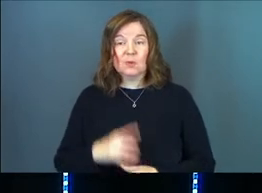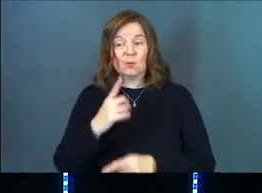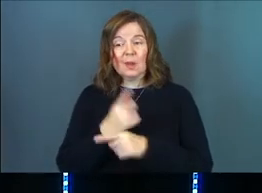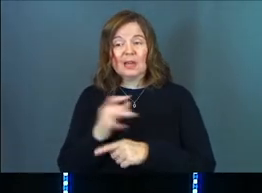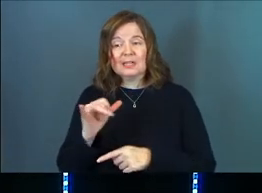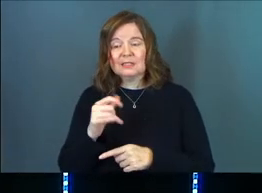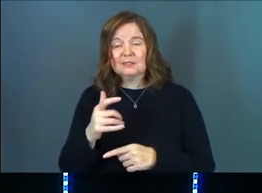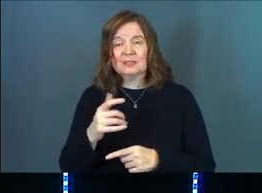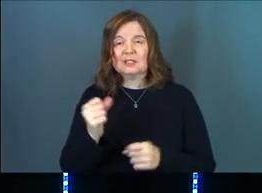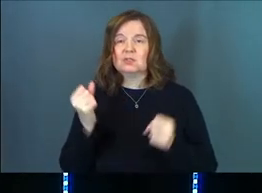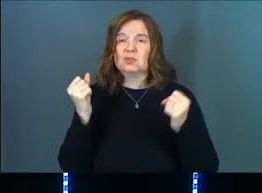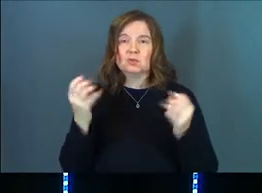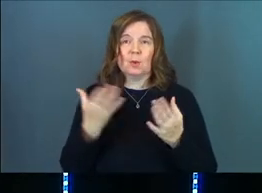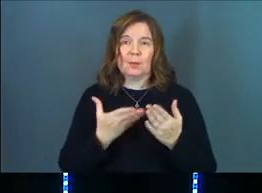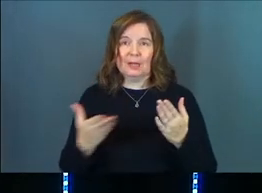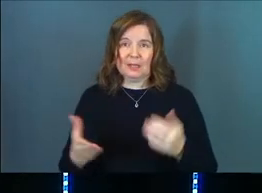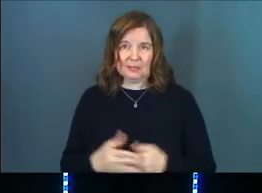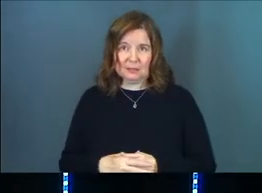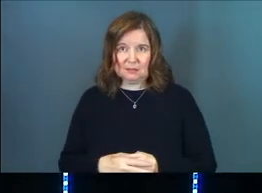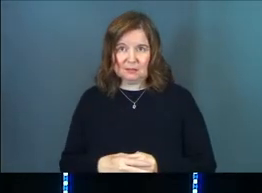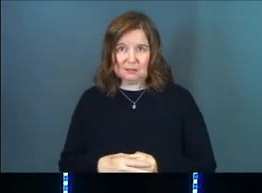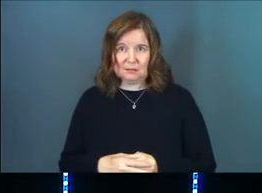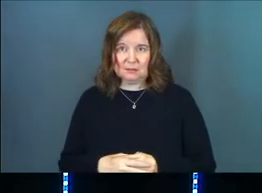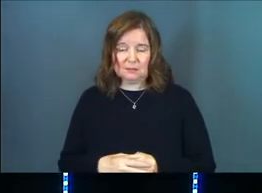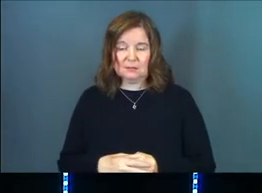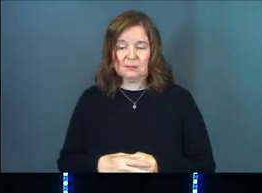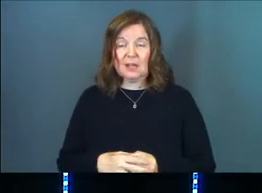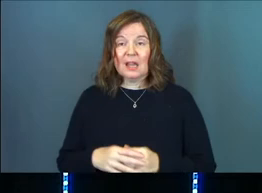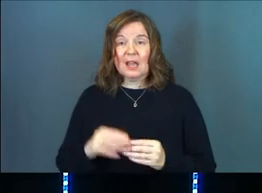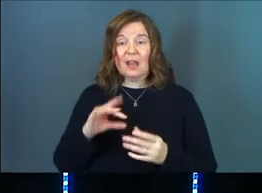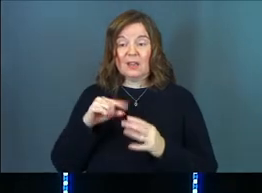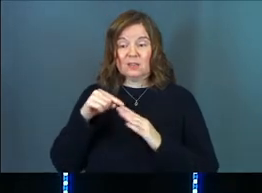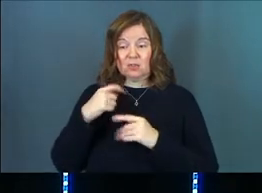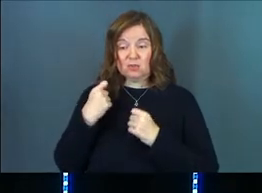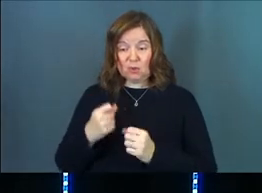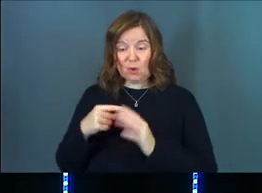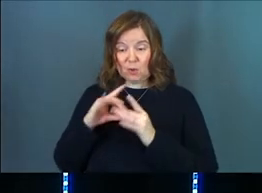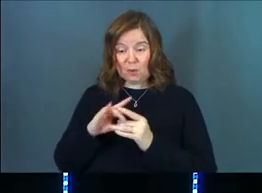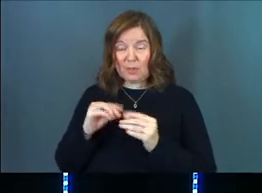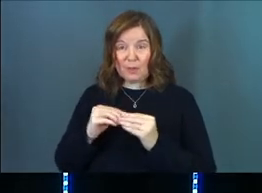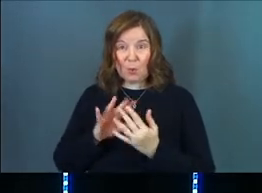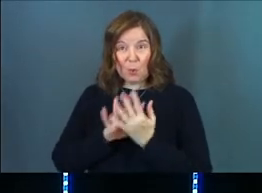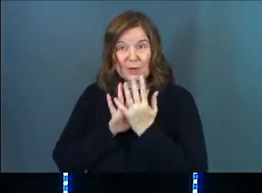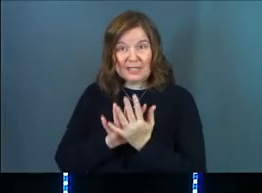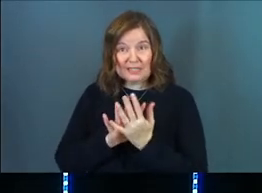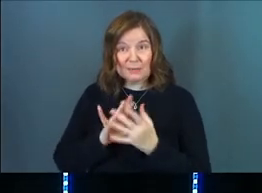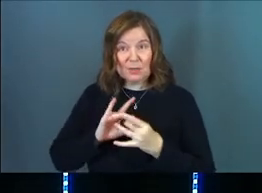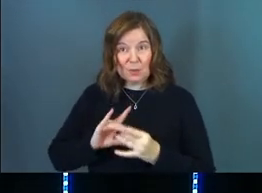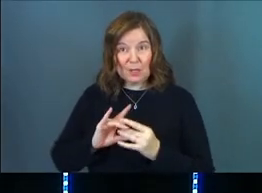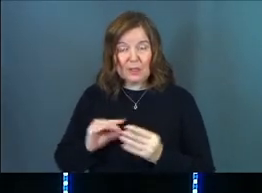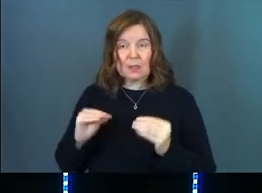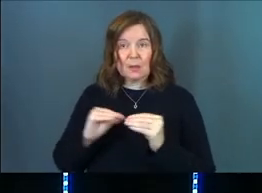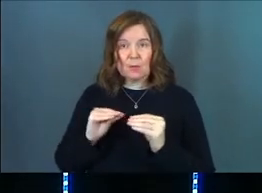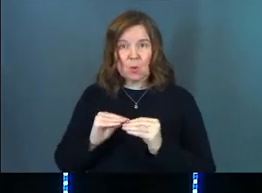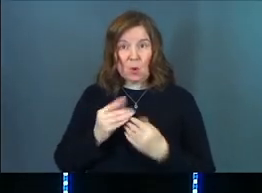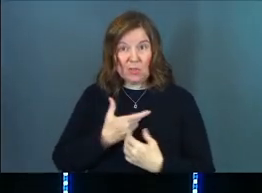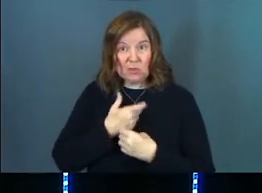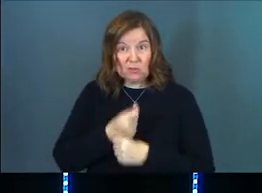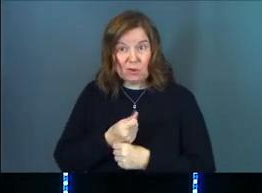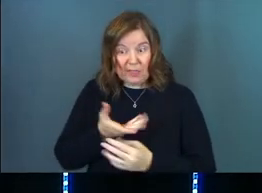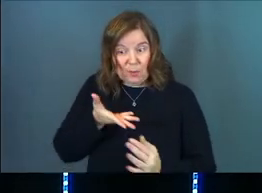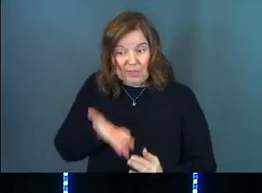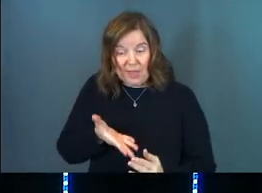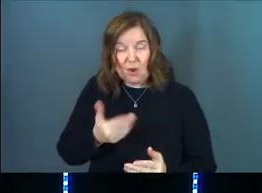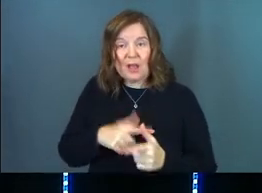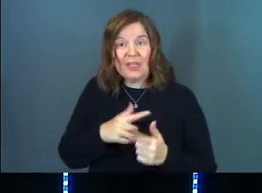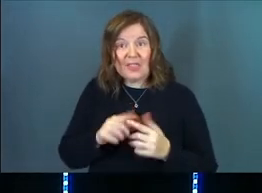Right? It's like it's in so many things. And the deeper the relationship, right, the more intimate the relationship, the more the trust that was